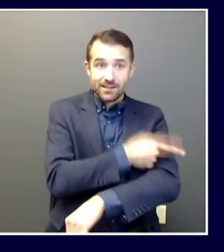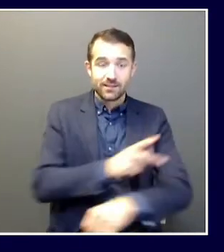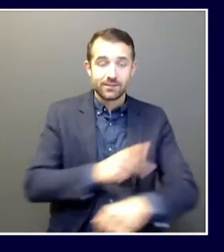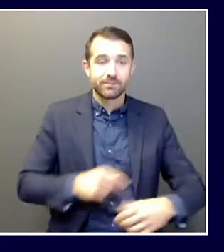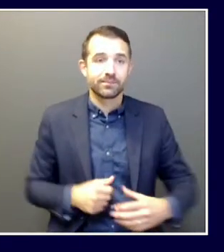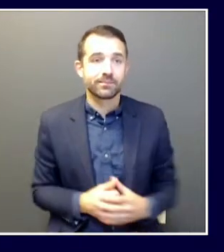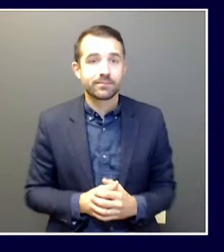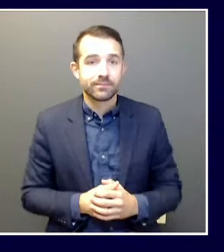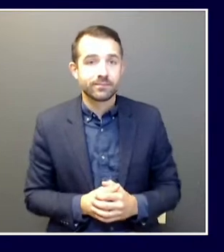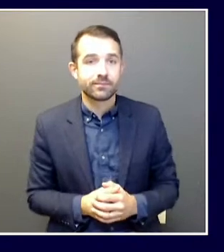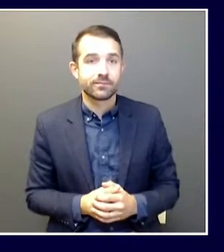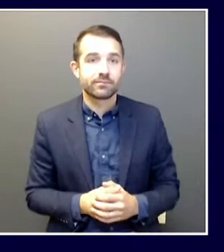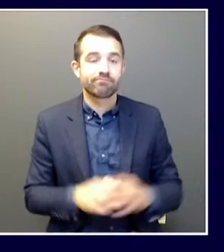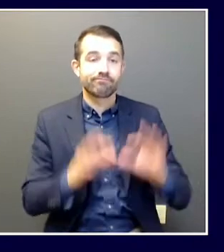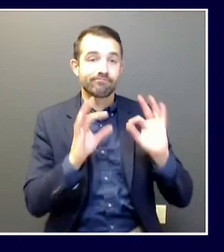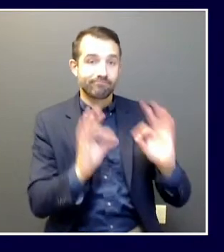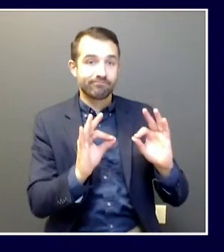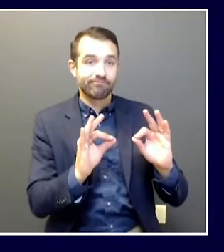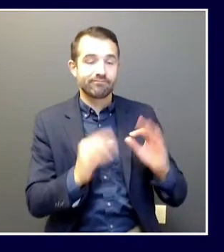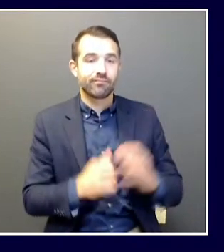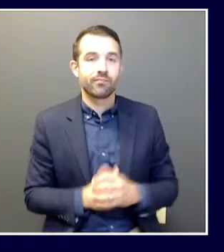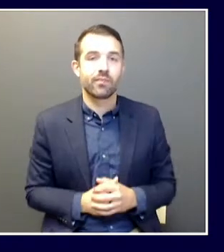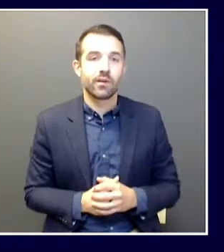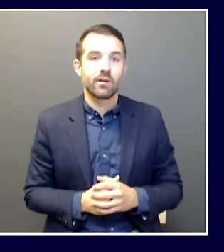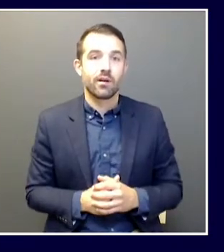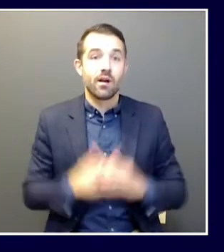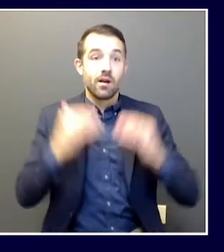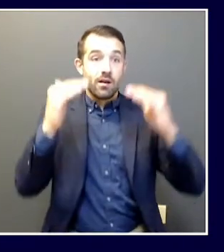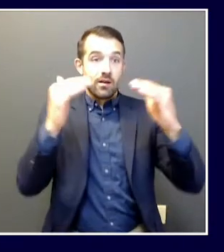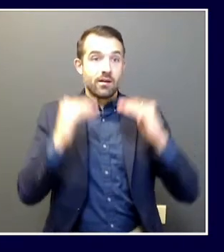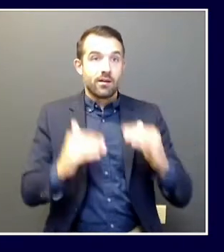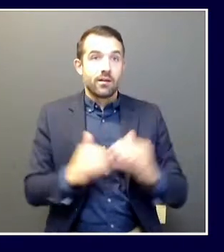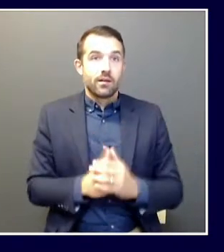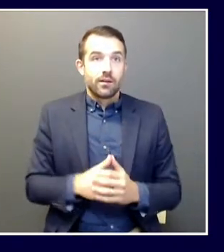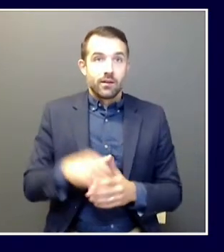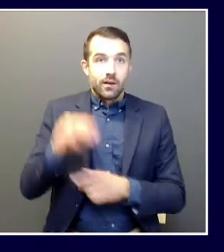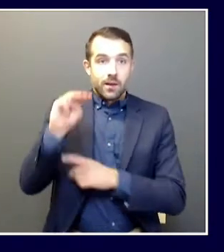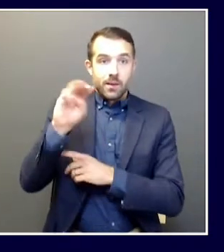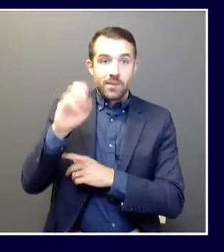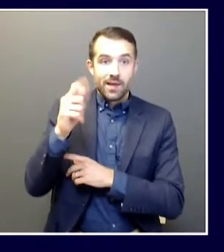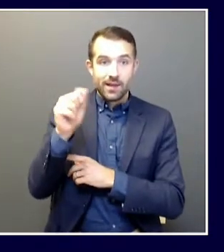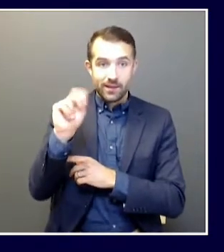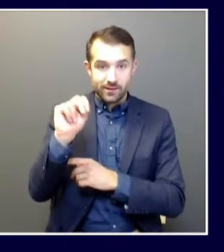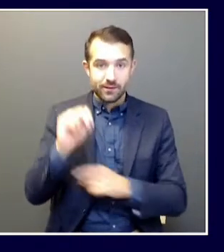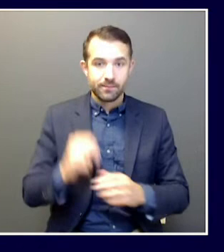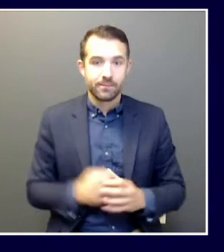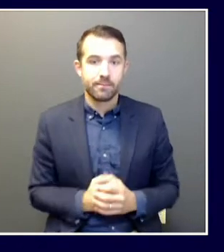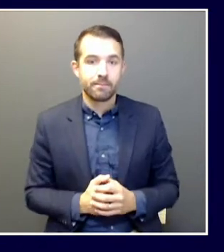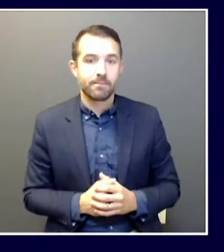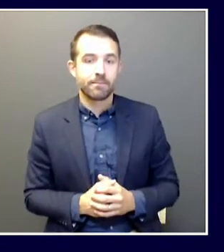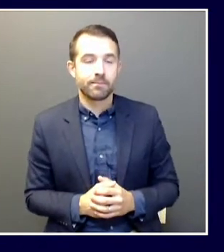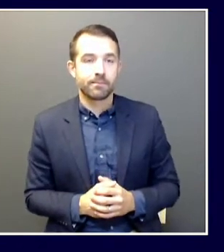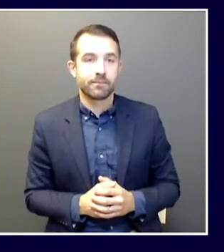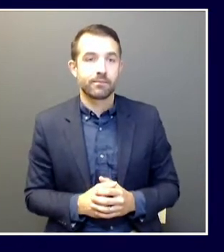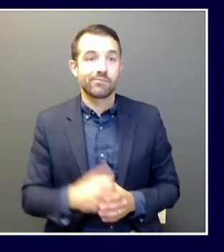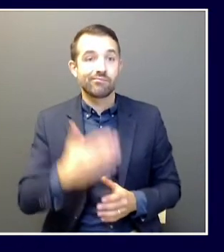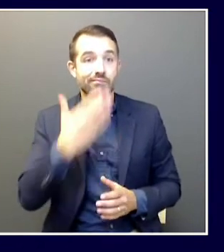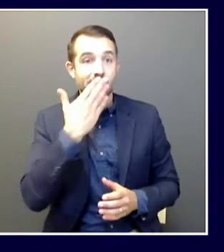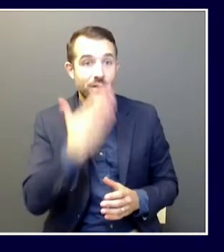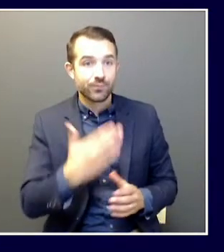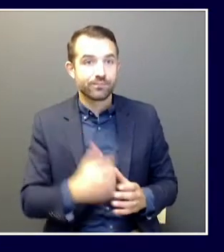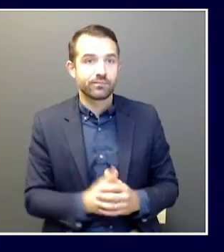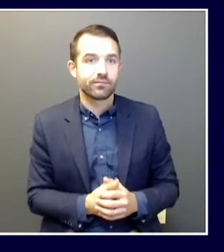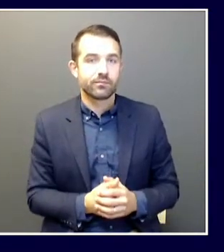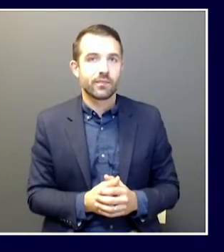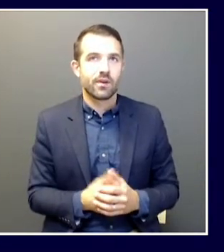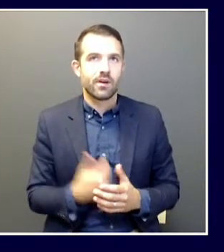Thanks, Emily. I'm going to move to Megan at WMTW next. Thanks for taking my question. I'm just going to kind of build on